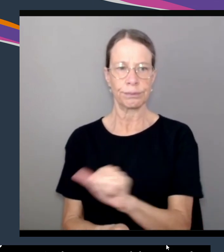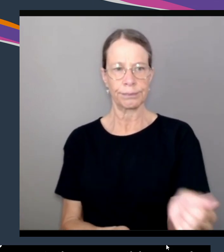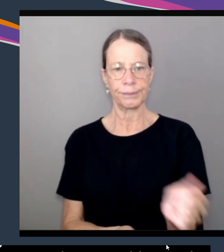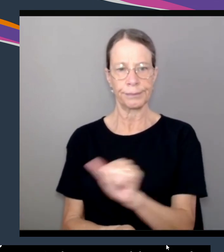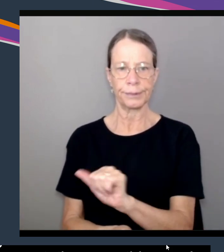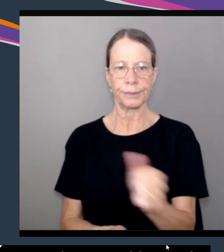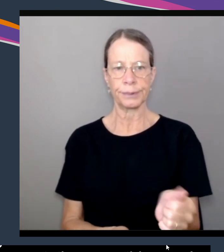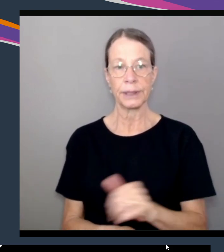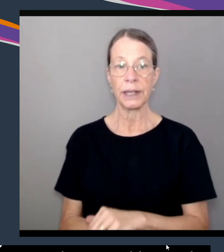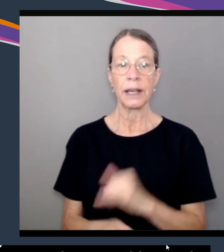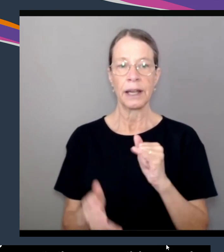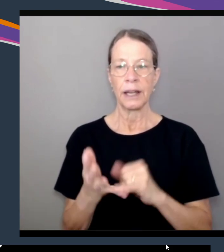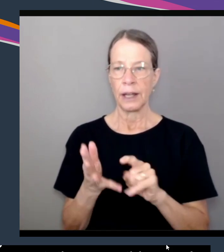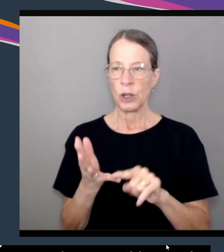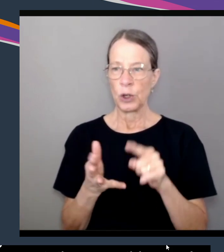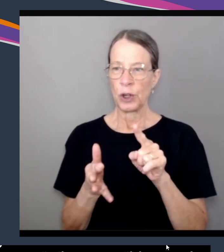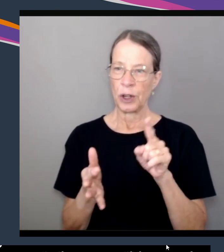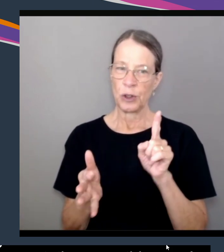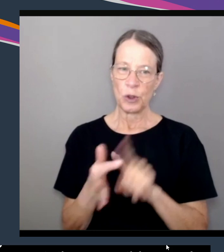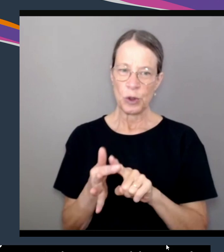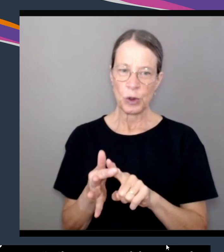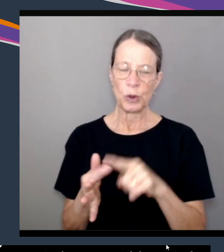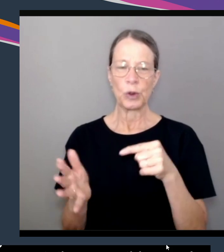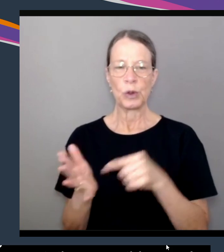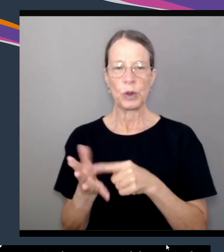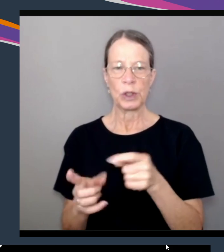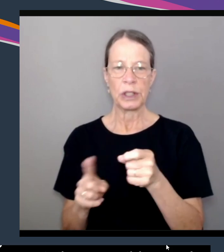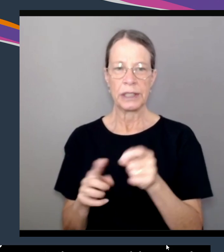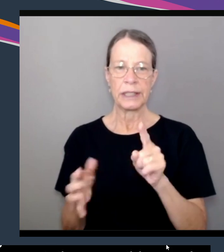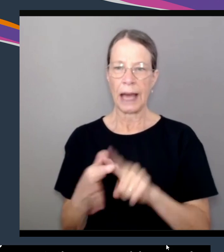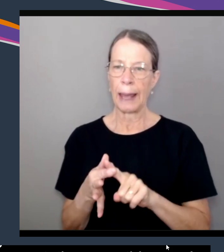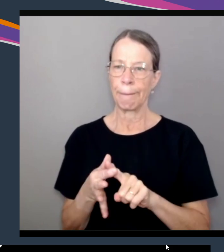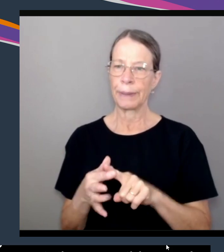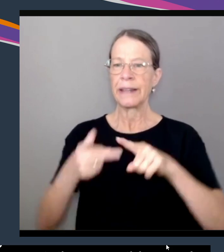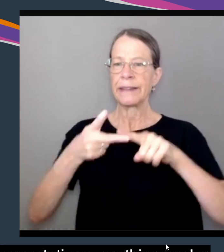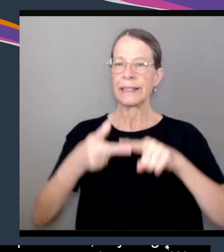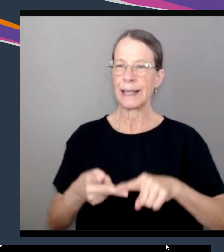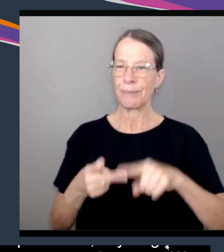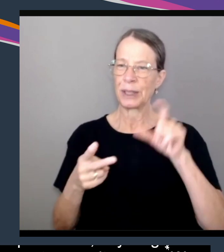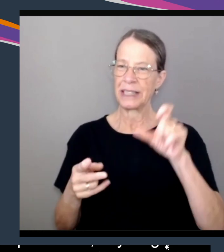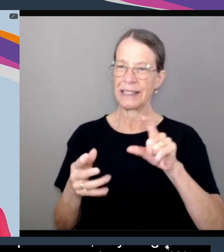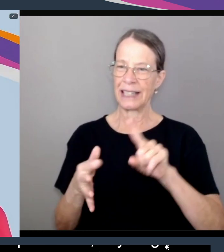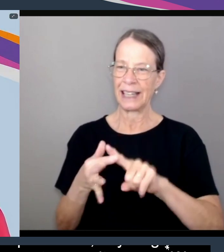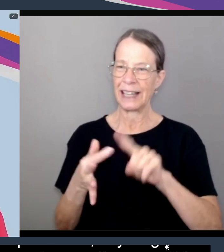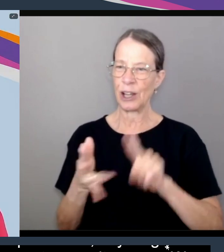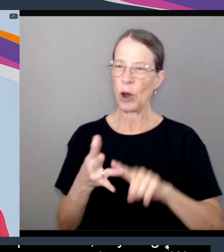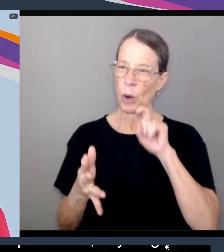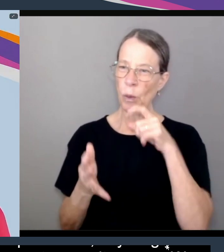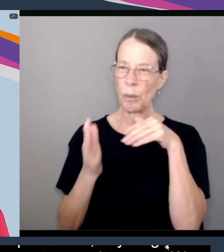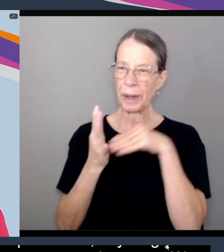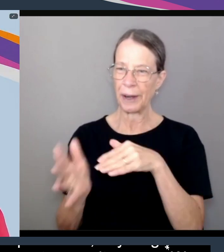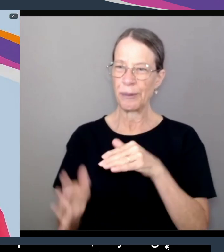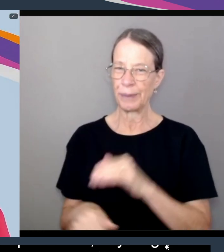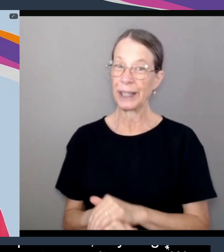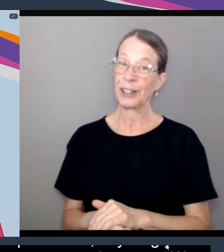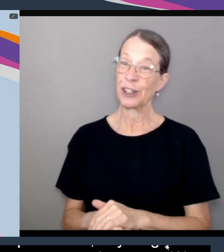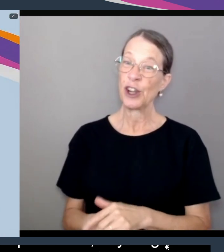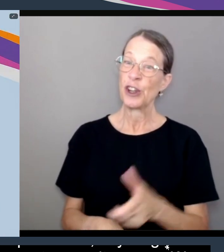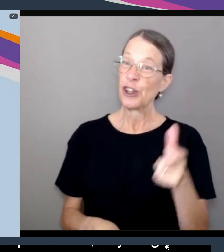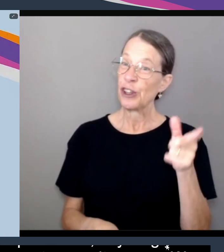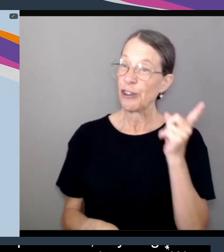Sue Tabe, our Deputy CEO, will be helping out here. You've heard a lot from me today and hopefully she might be able to answer some questions as